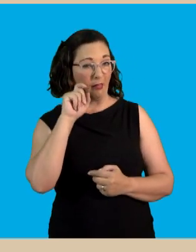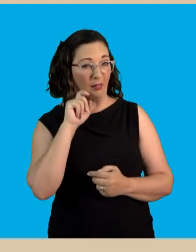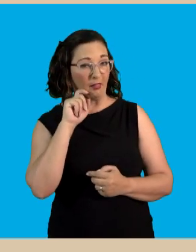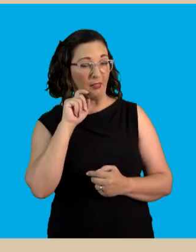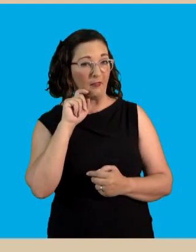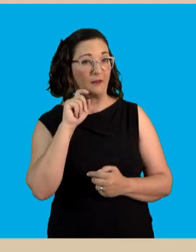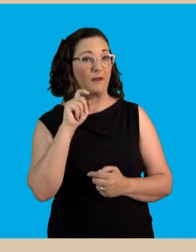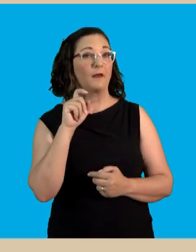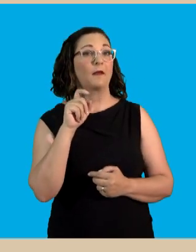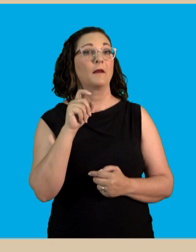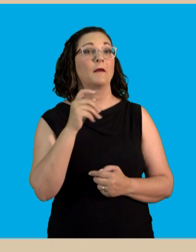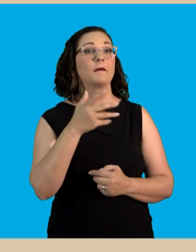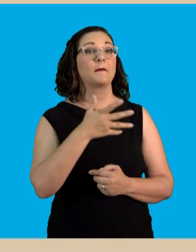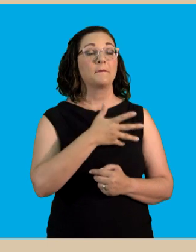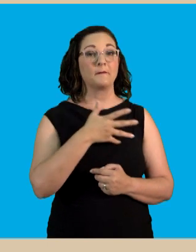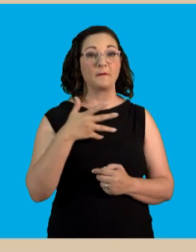mother